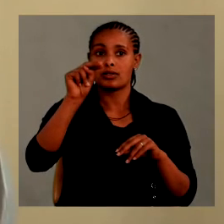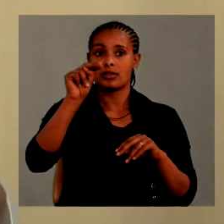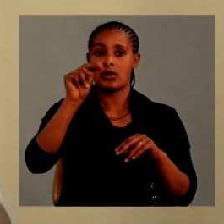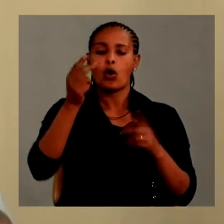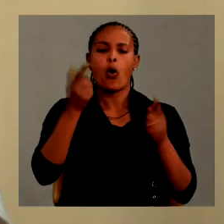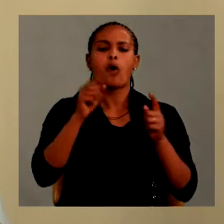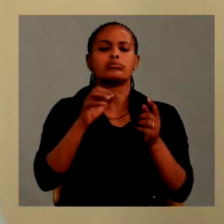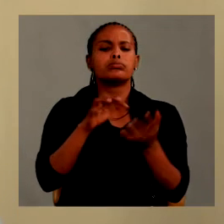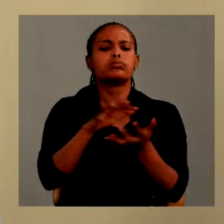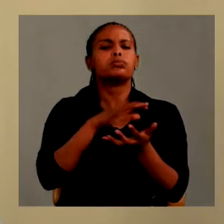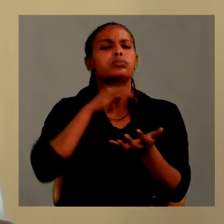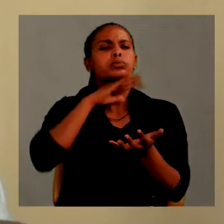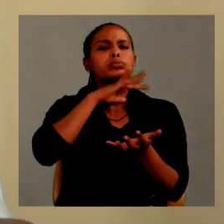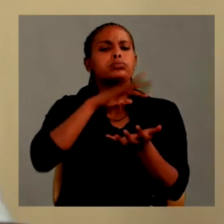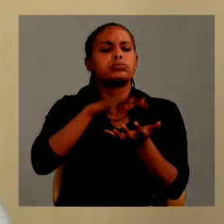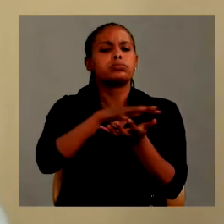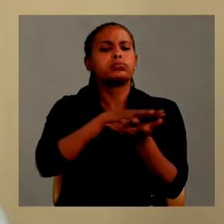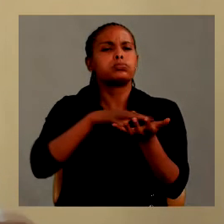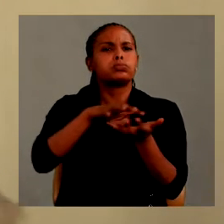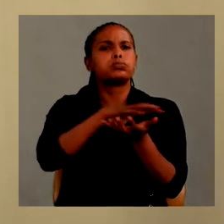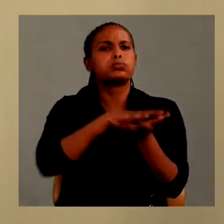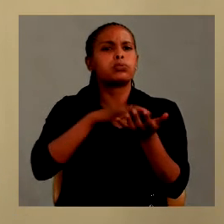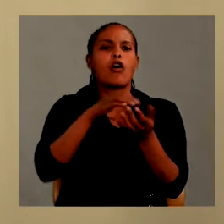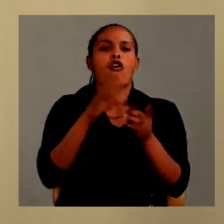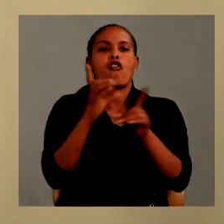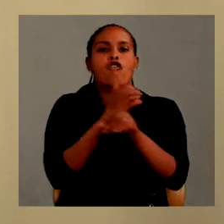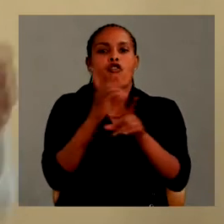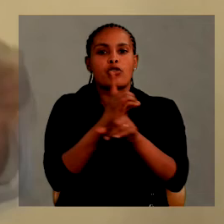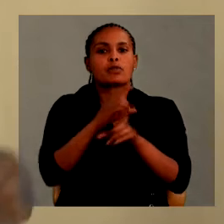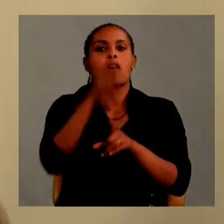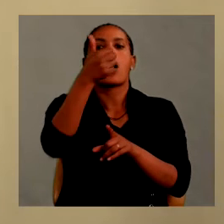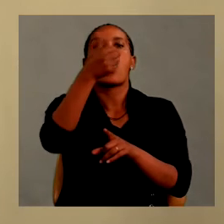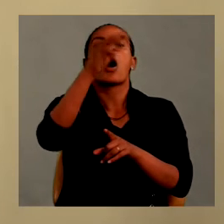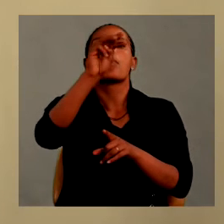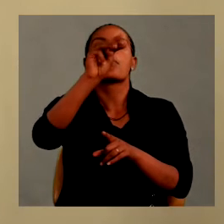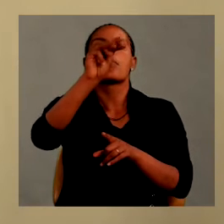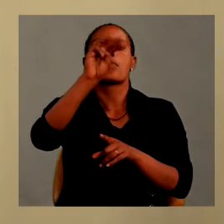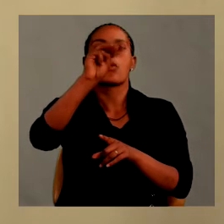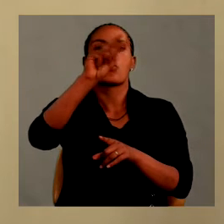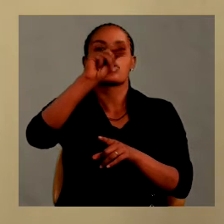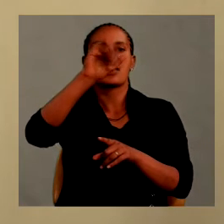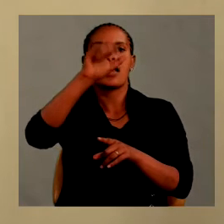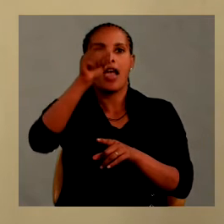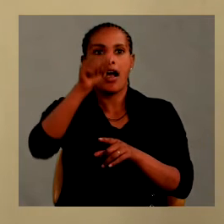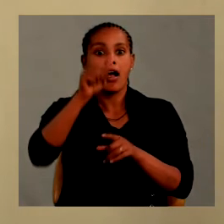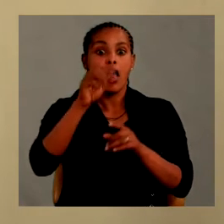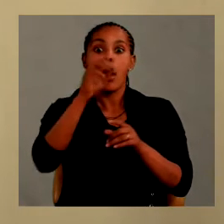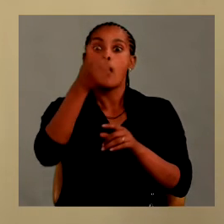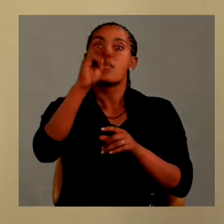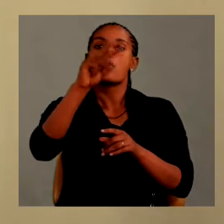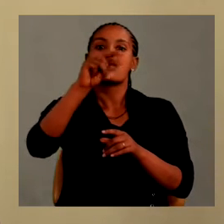when decomposed, forms ammonia. The ammonia,